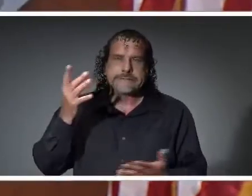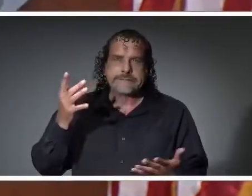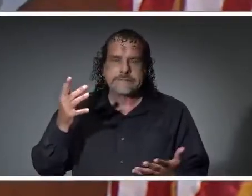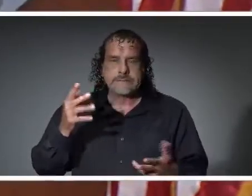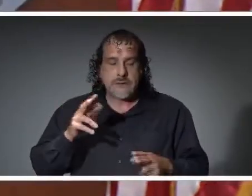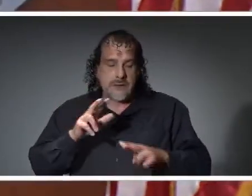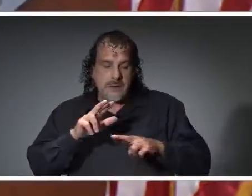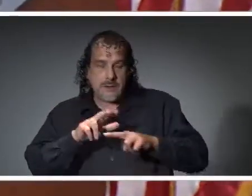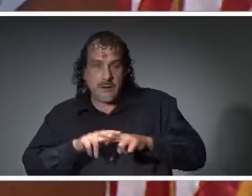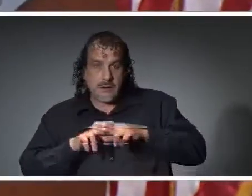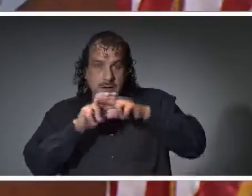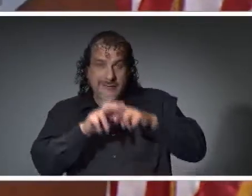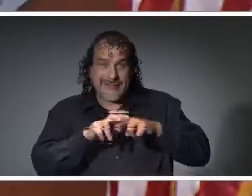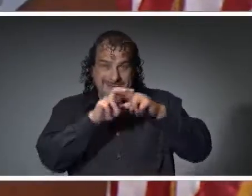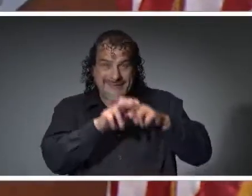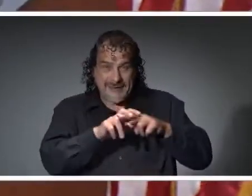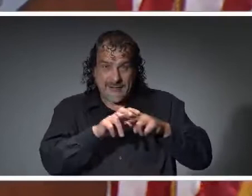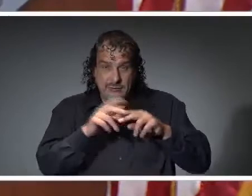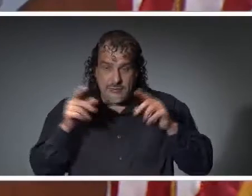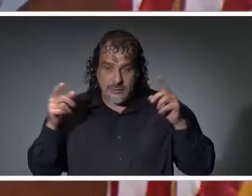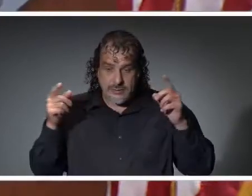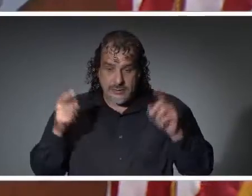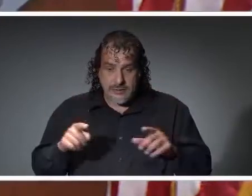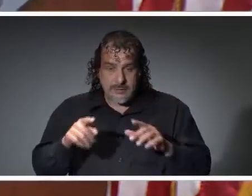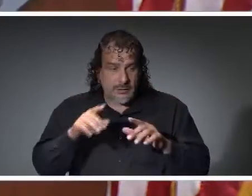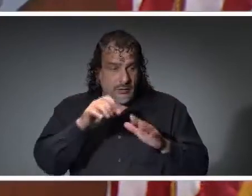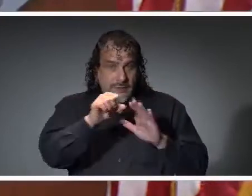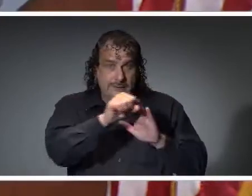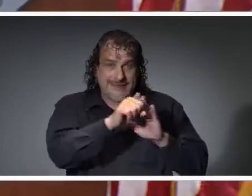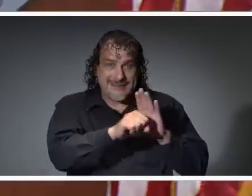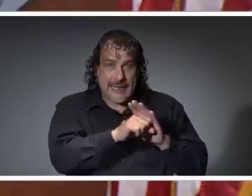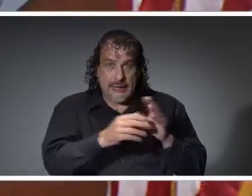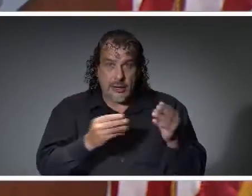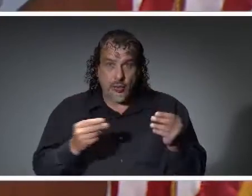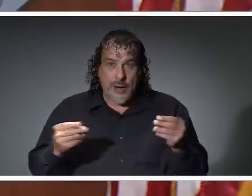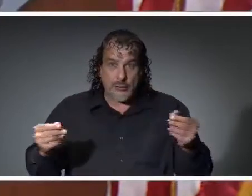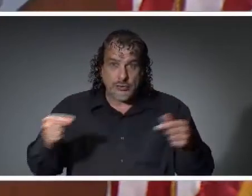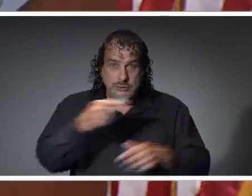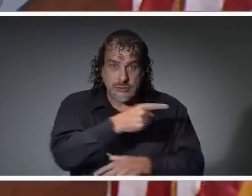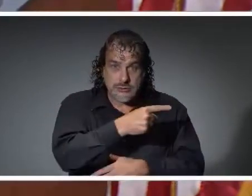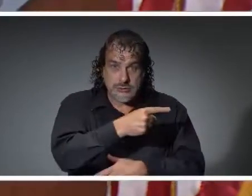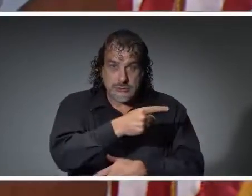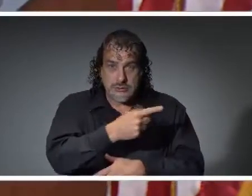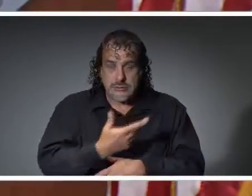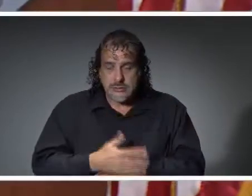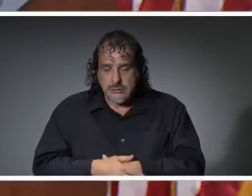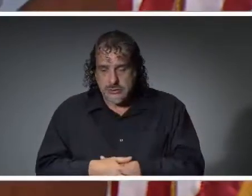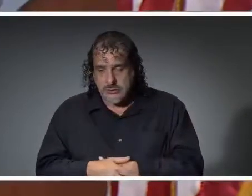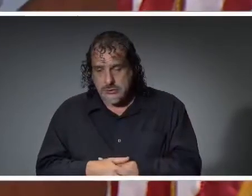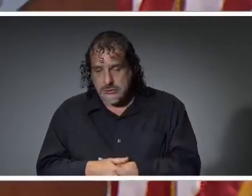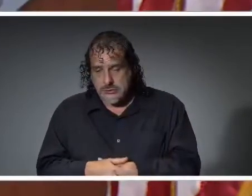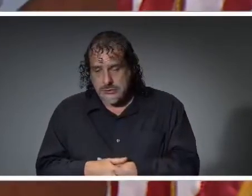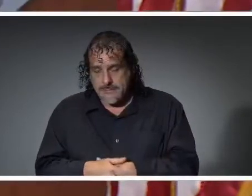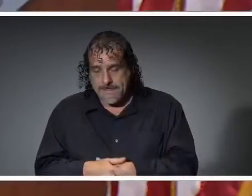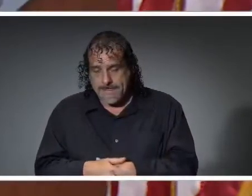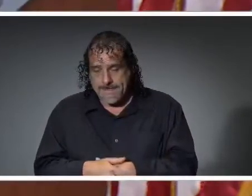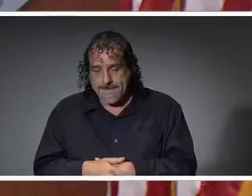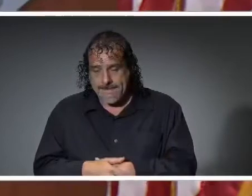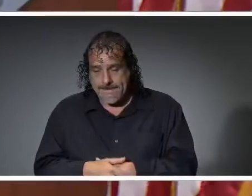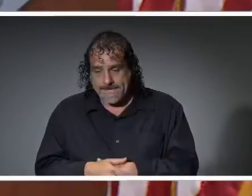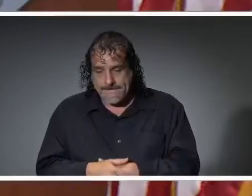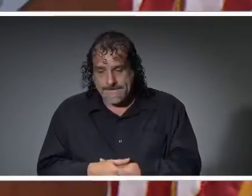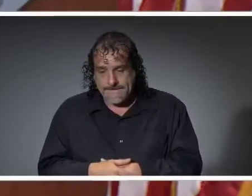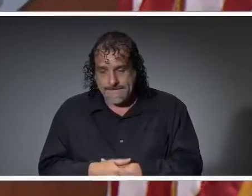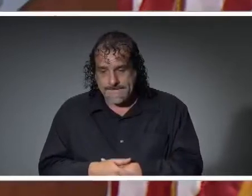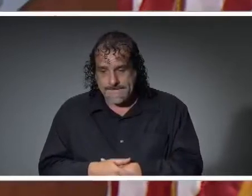fair taking place on the state fairgrounds, obviously it is it's a